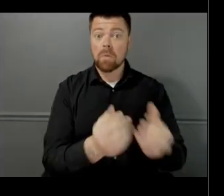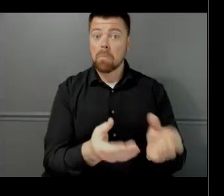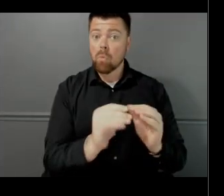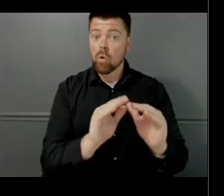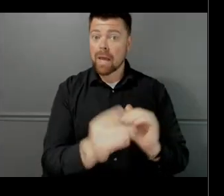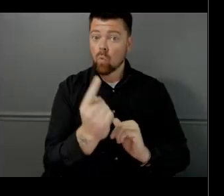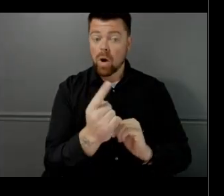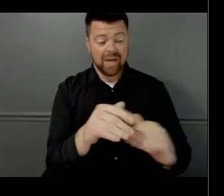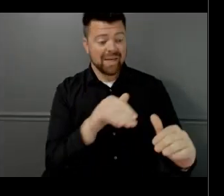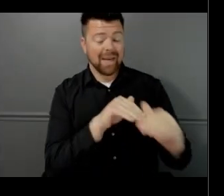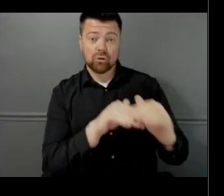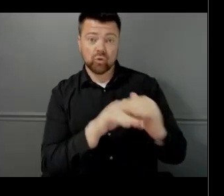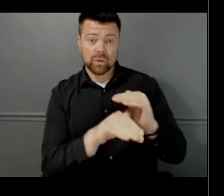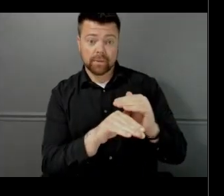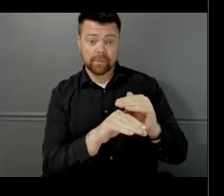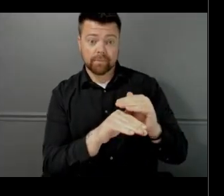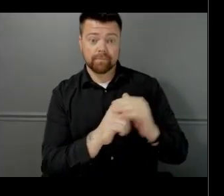entrance,